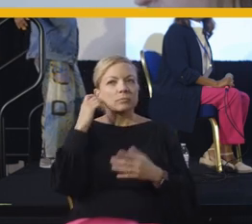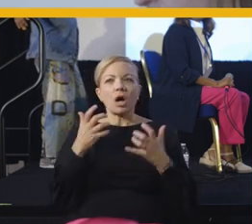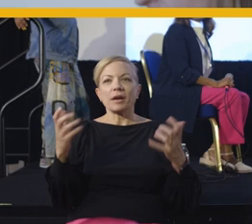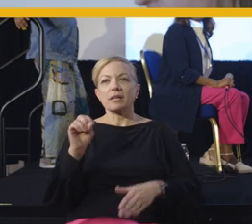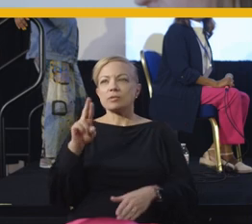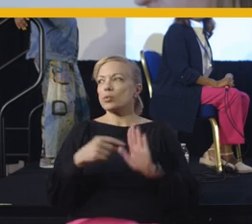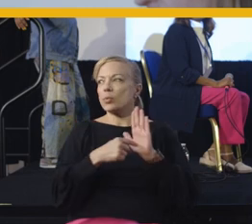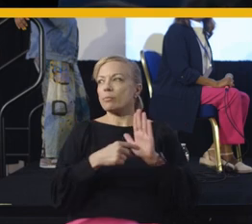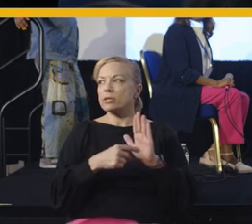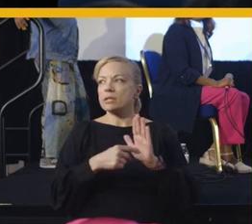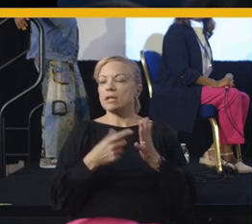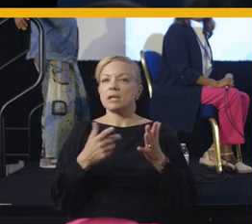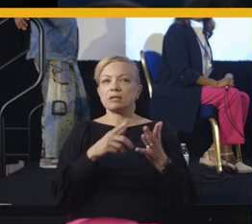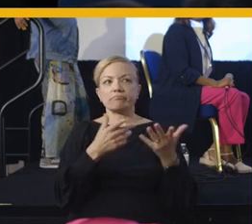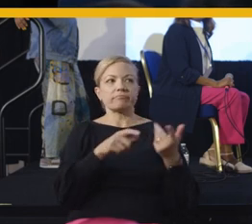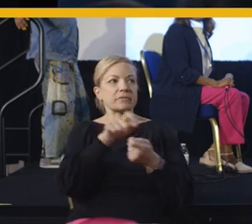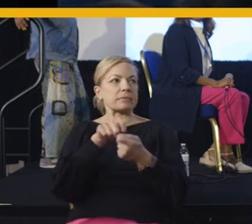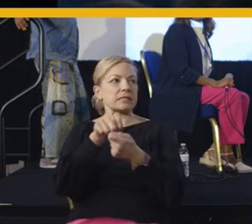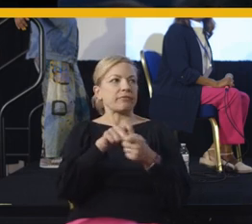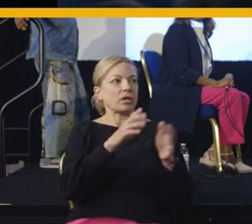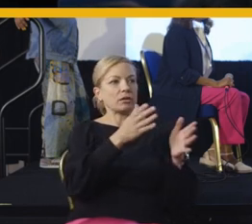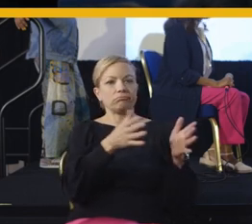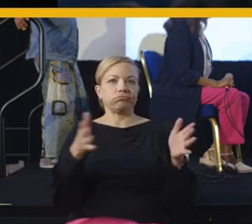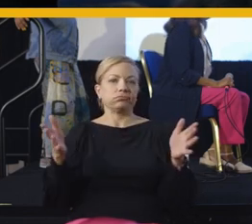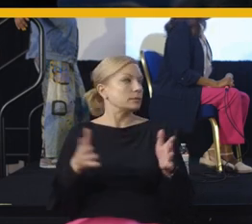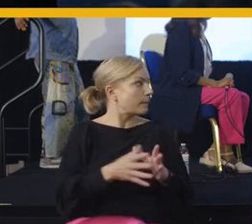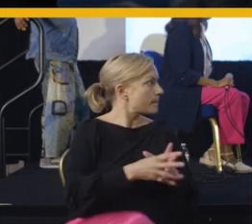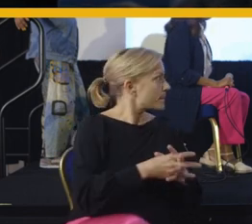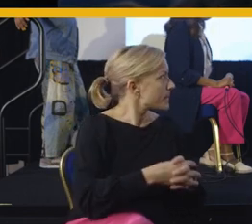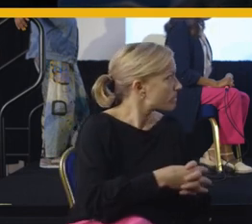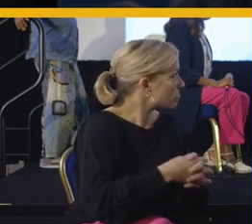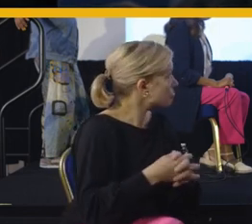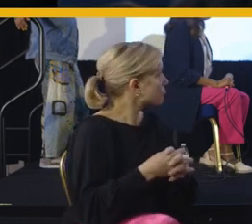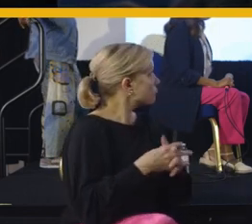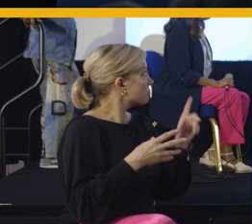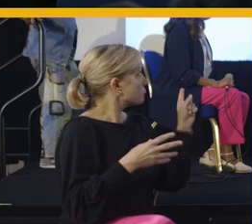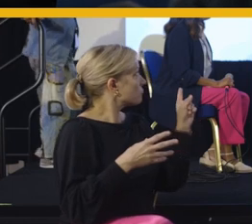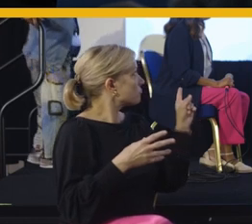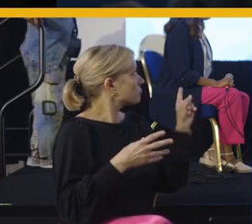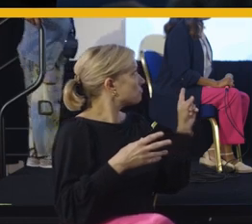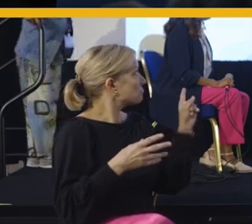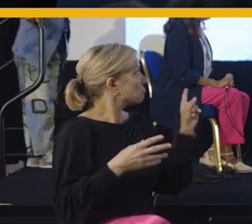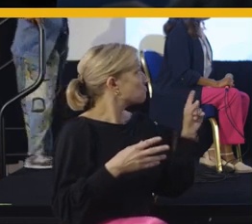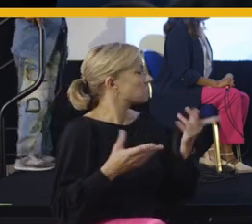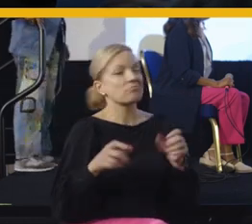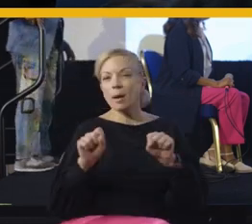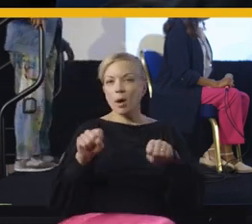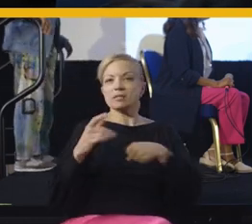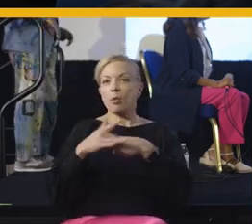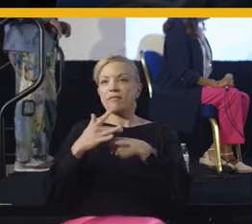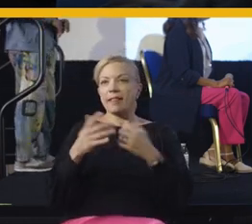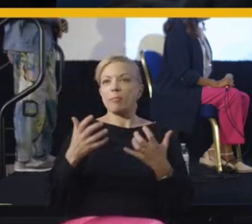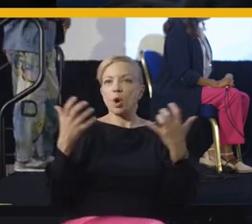the kind of touch that PBS programming is getting? Let's say, yeah, I would say they're all a good depiction of possible available